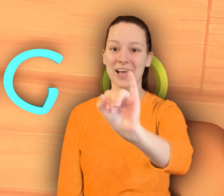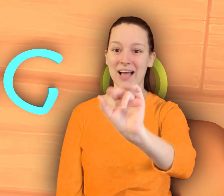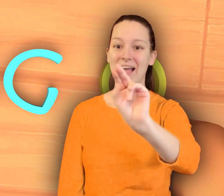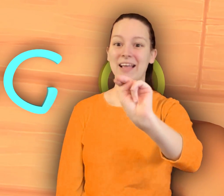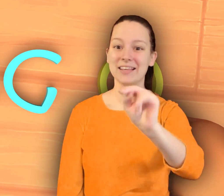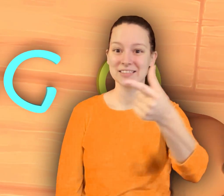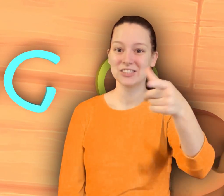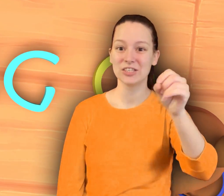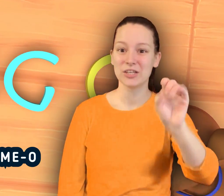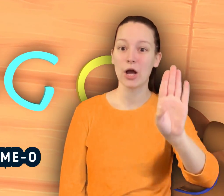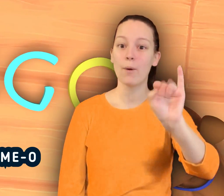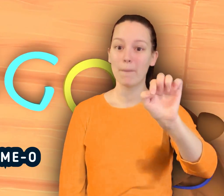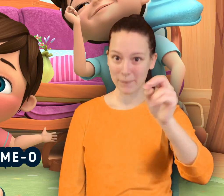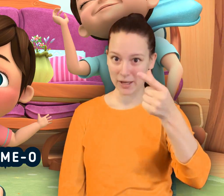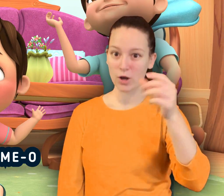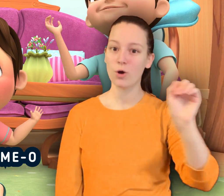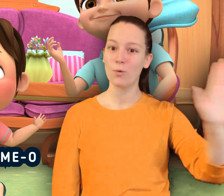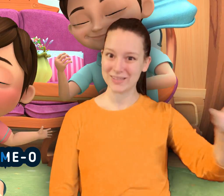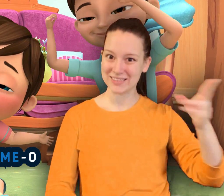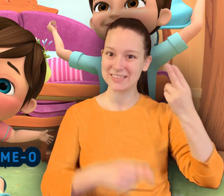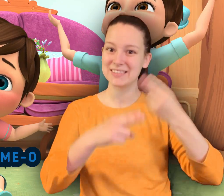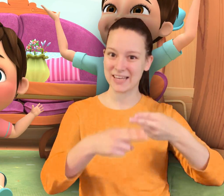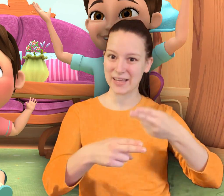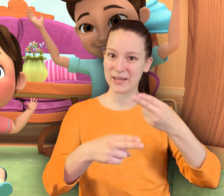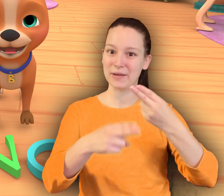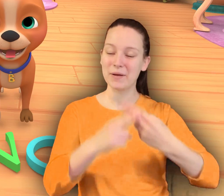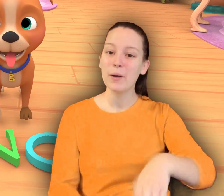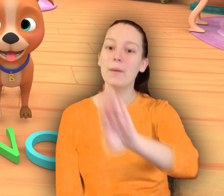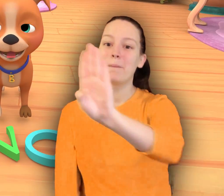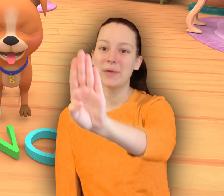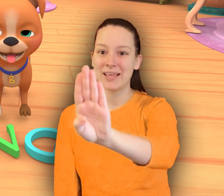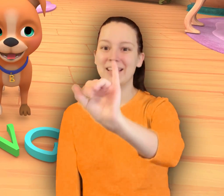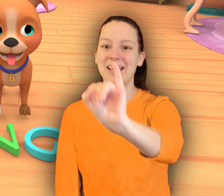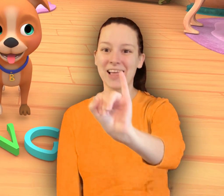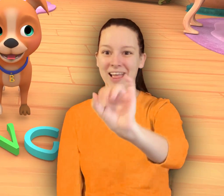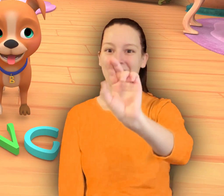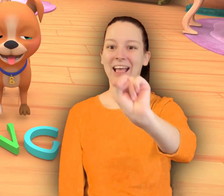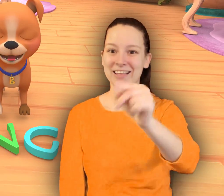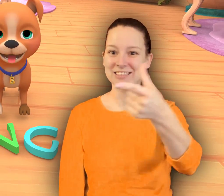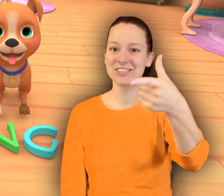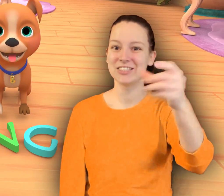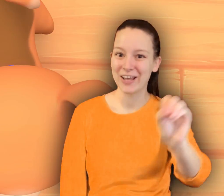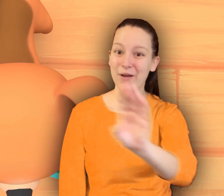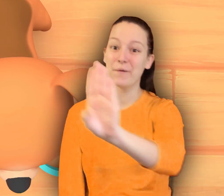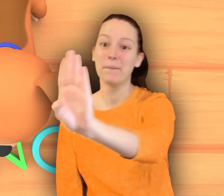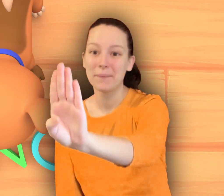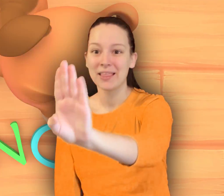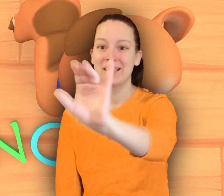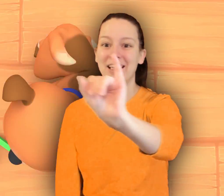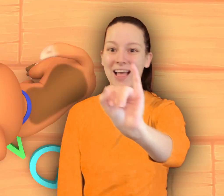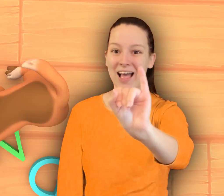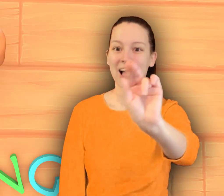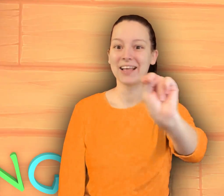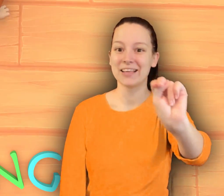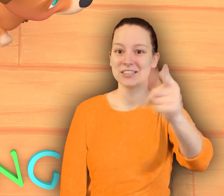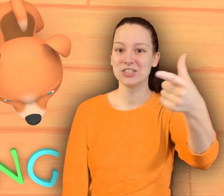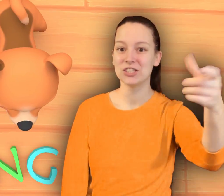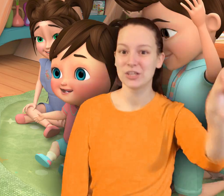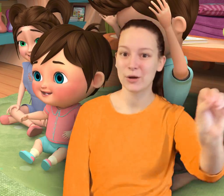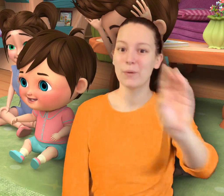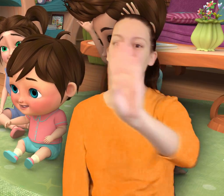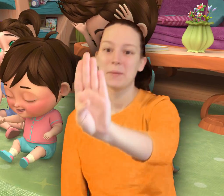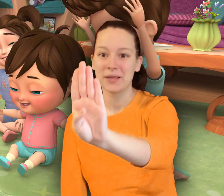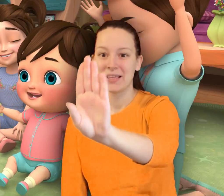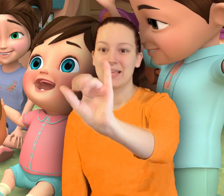b i n g o when Bingo was name b i n g o b i n